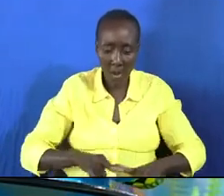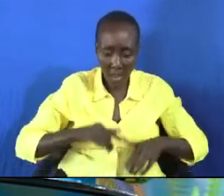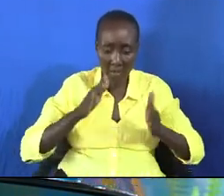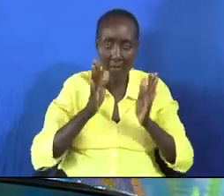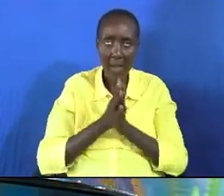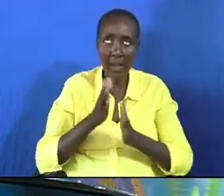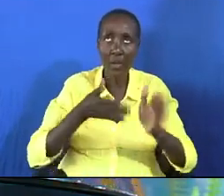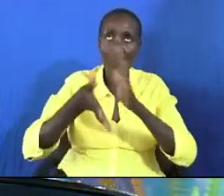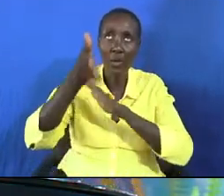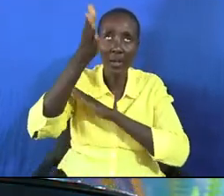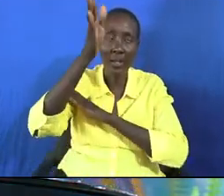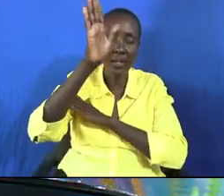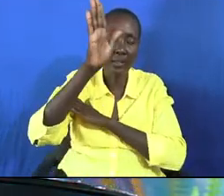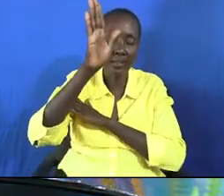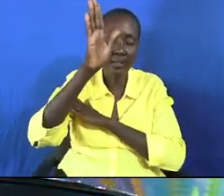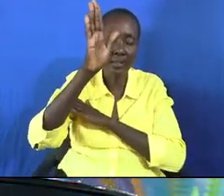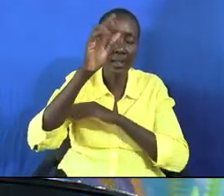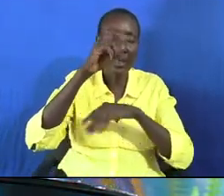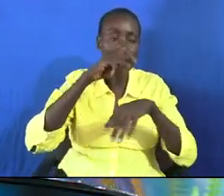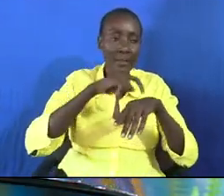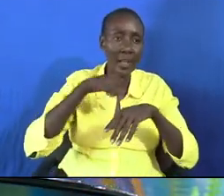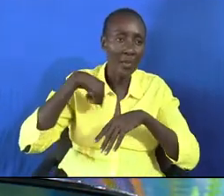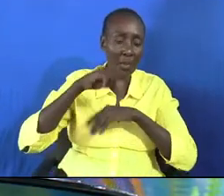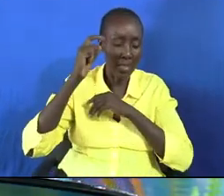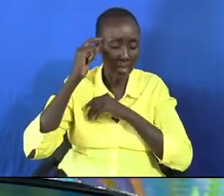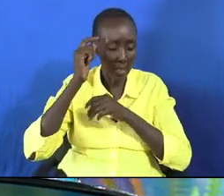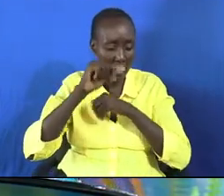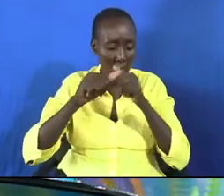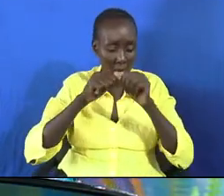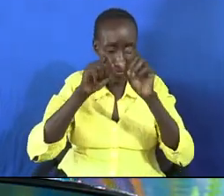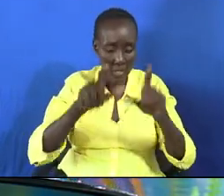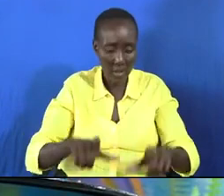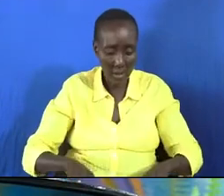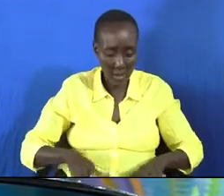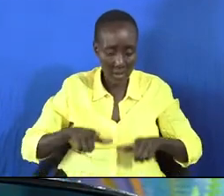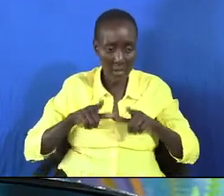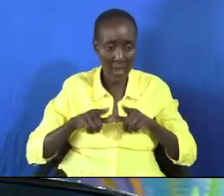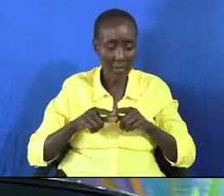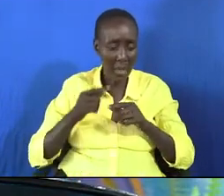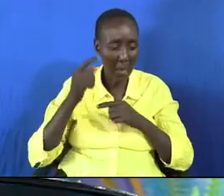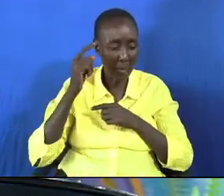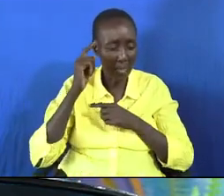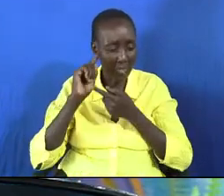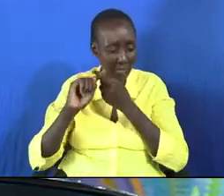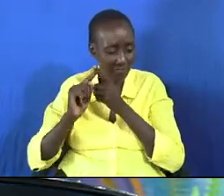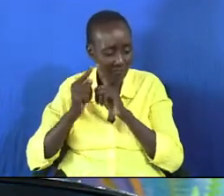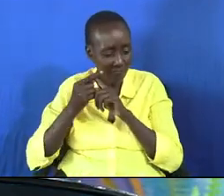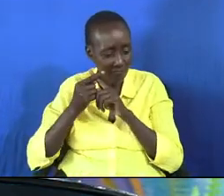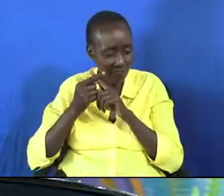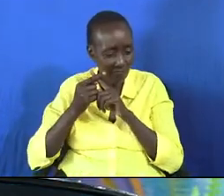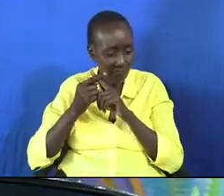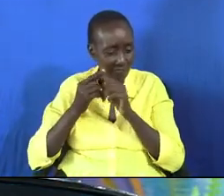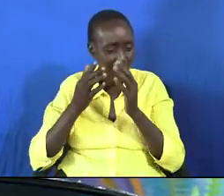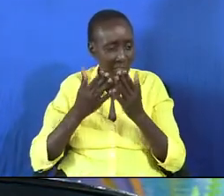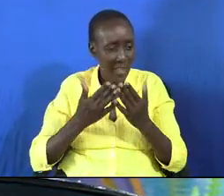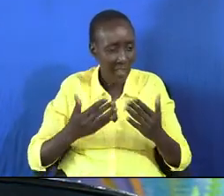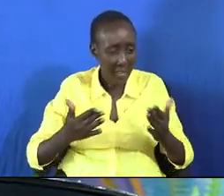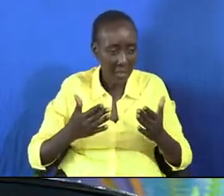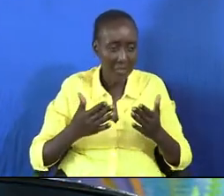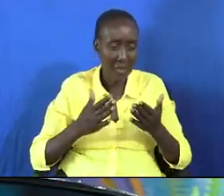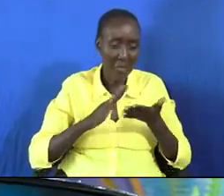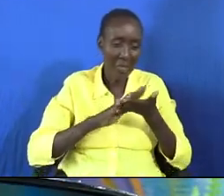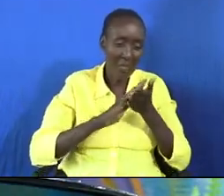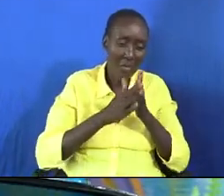and godliness. And when we think about life here, I'm thinking of things like